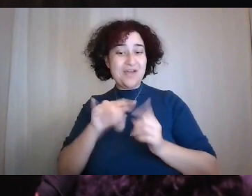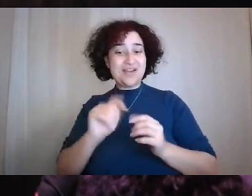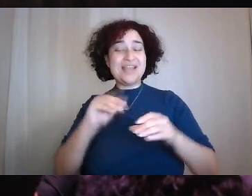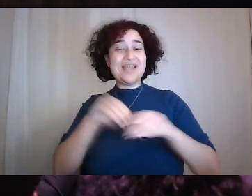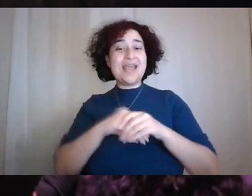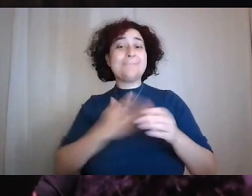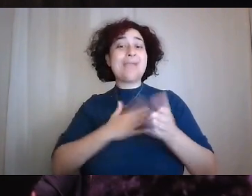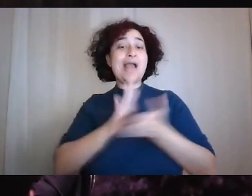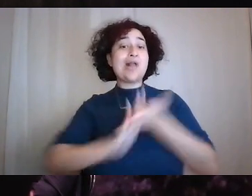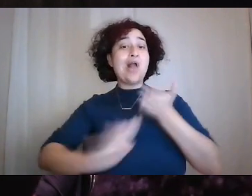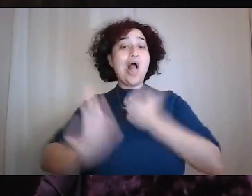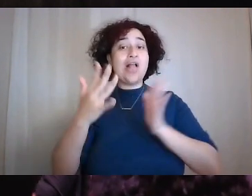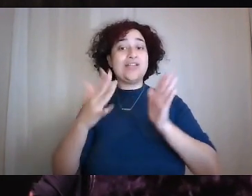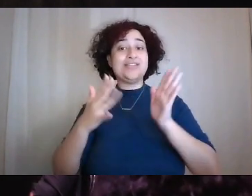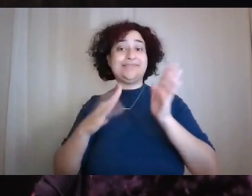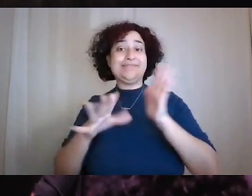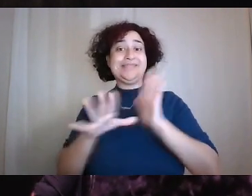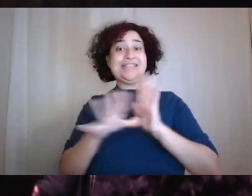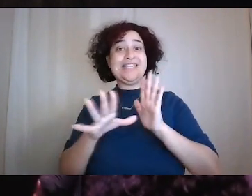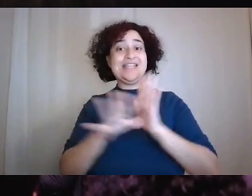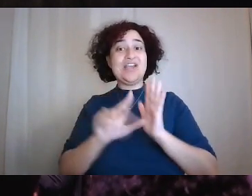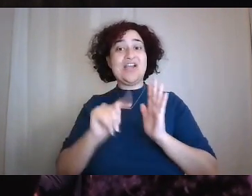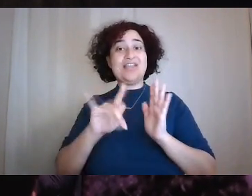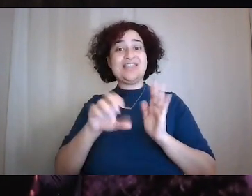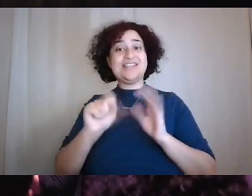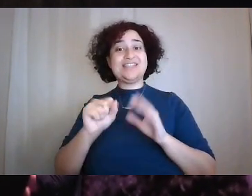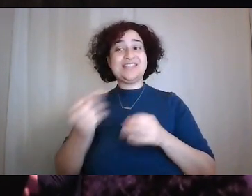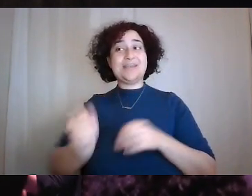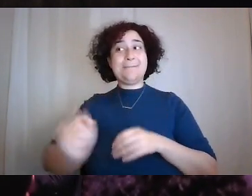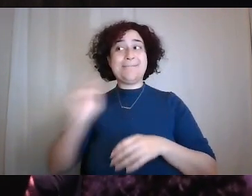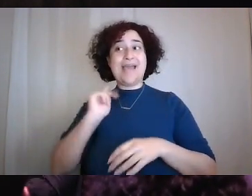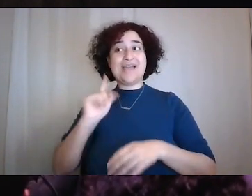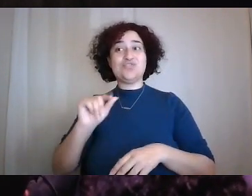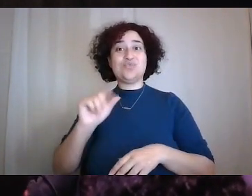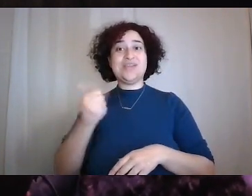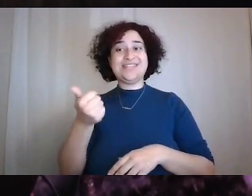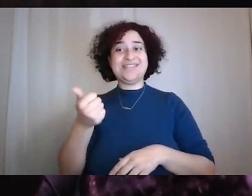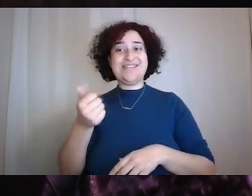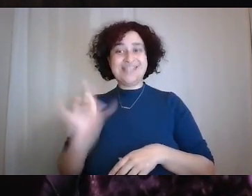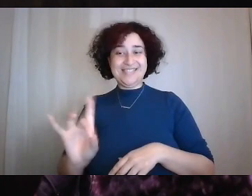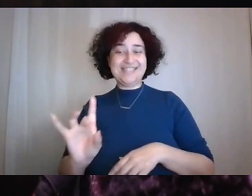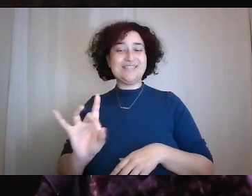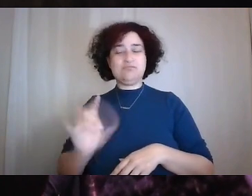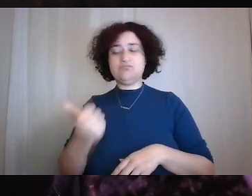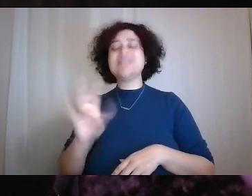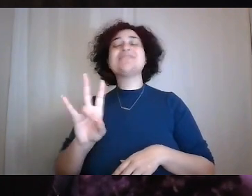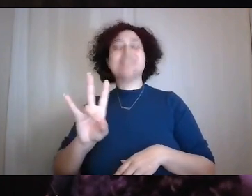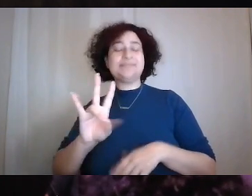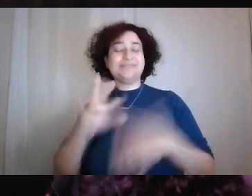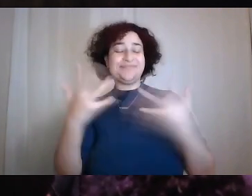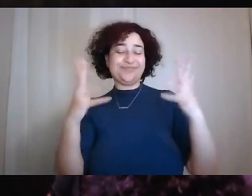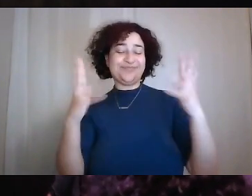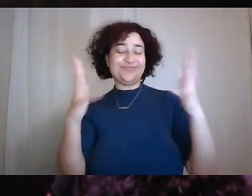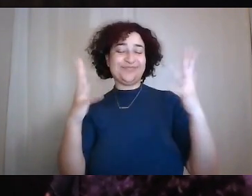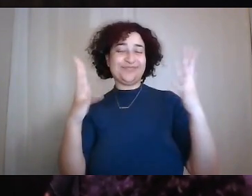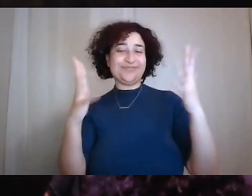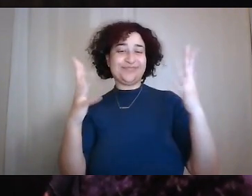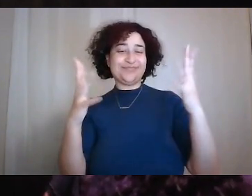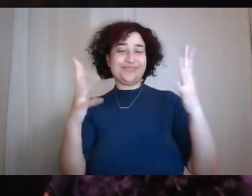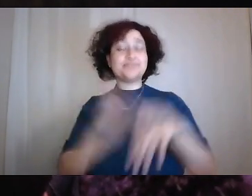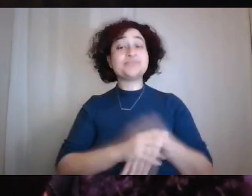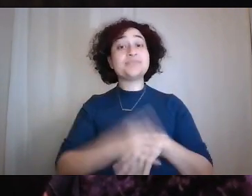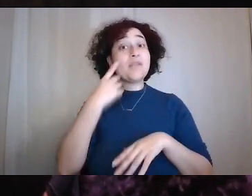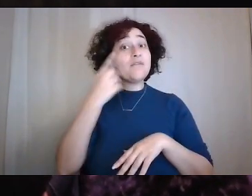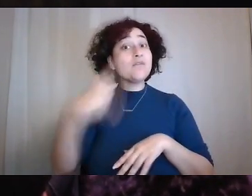2017. For those that don't know, the